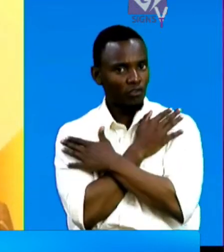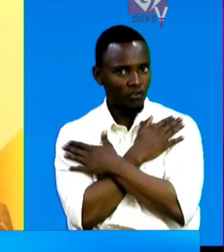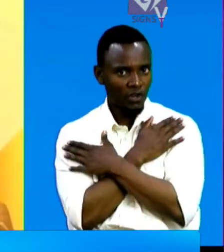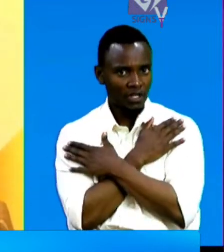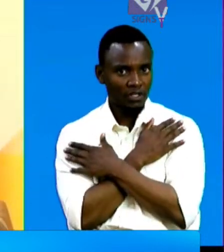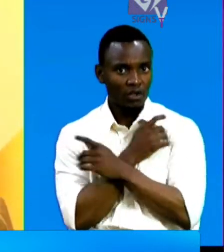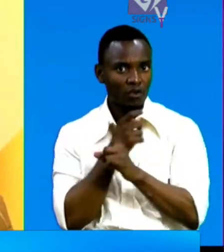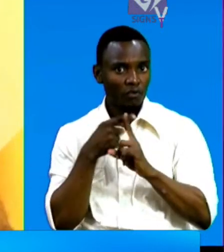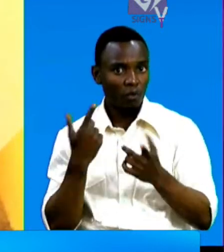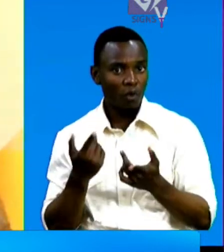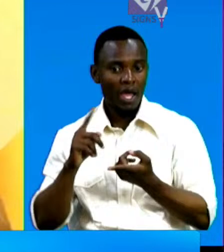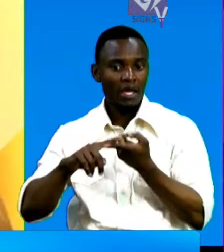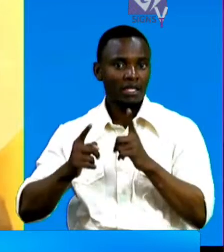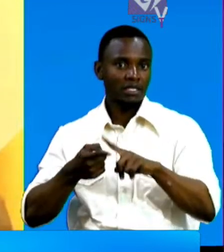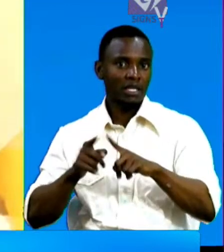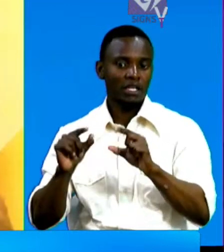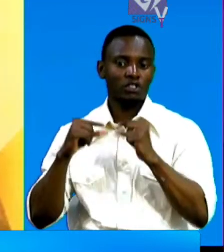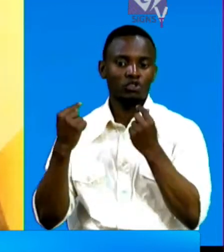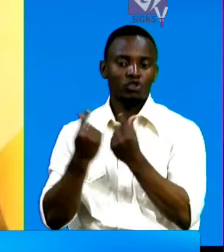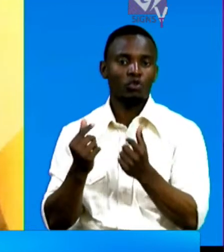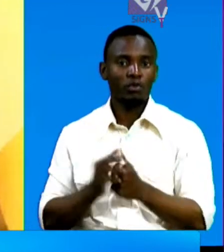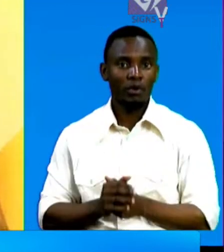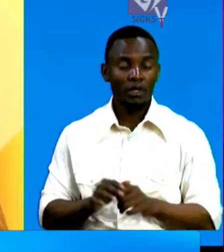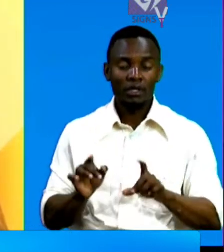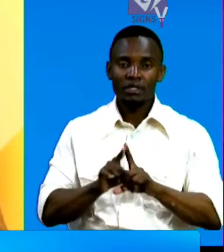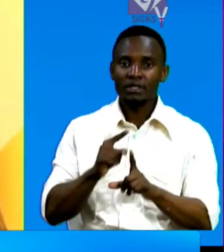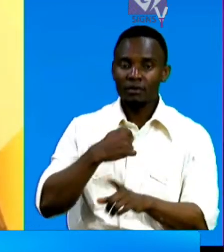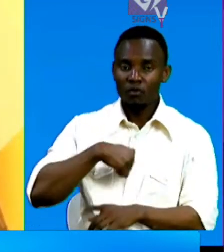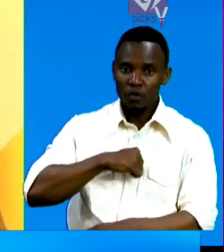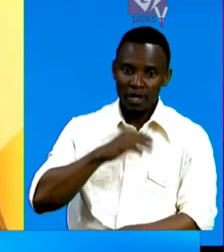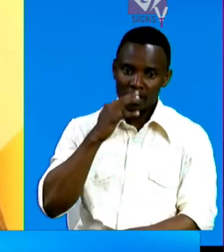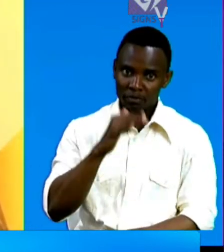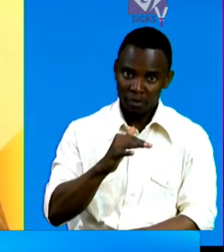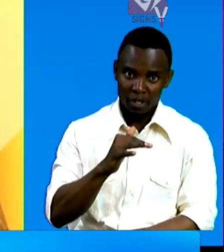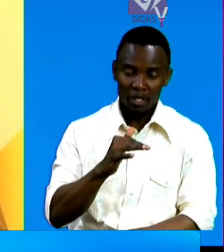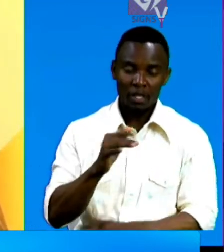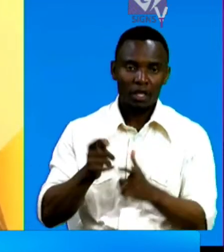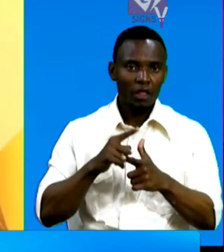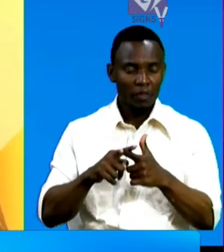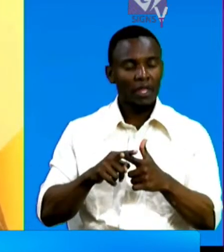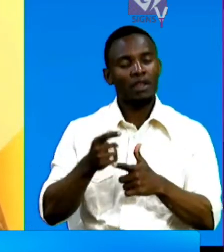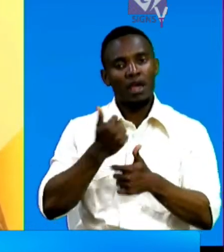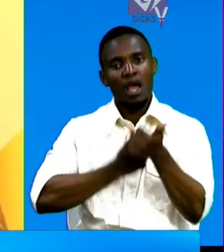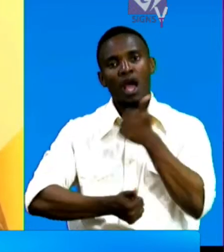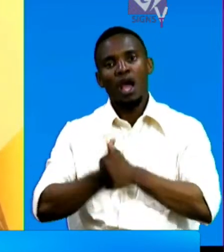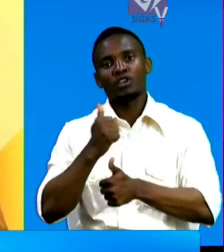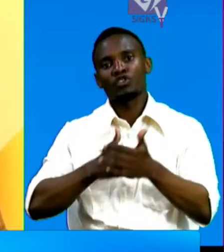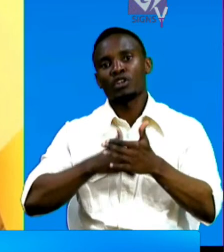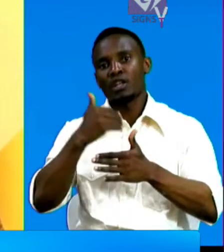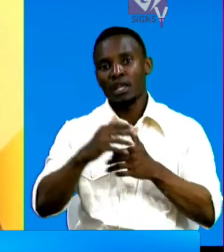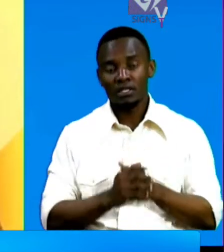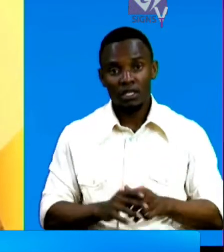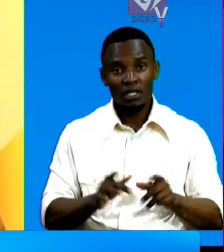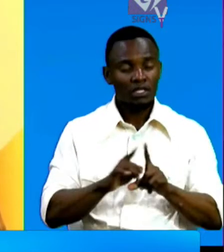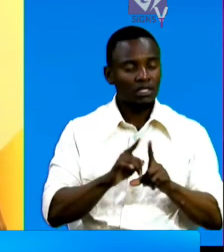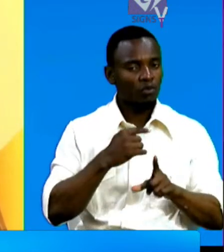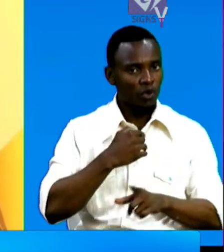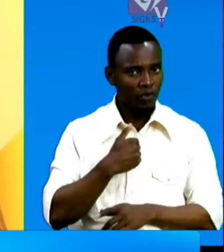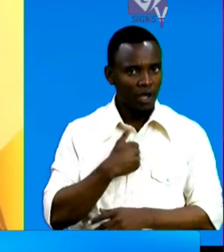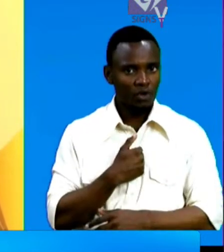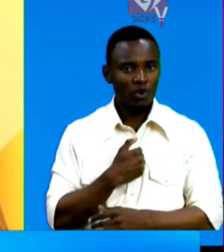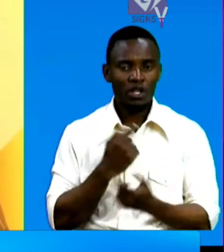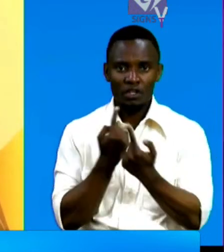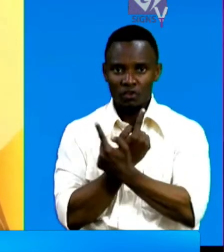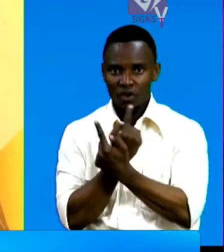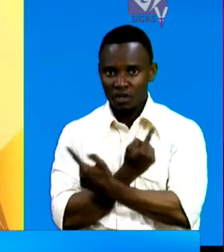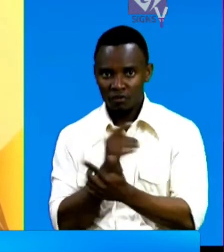at Standard Group. So we are not just addressing this press conference and forget about it. As the industry, we've had a number of consultations, and we